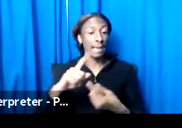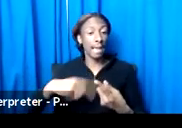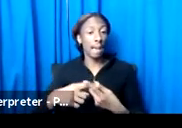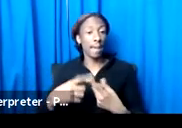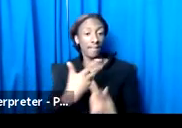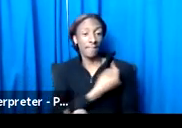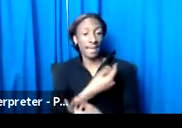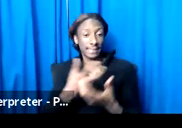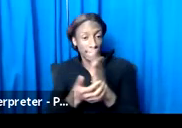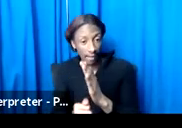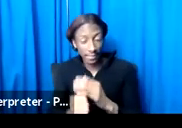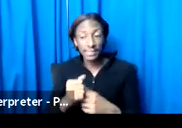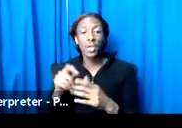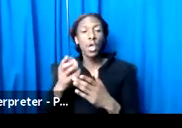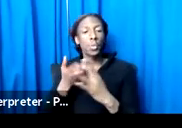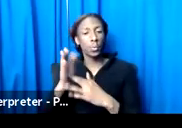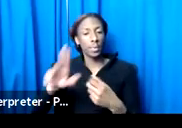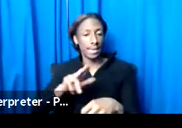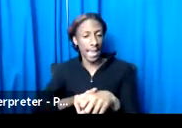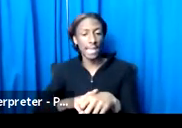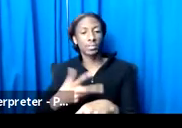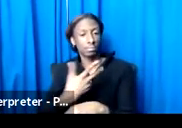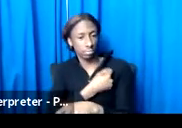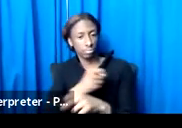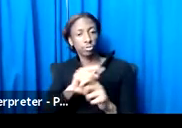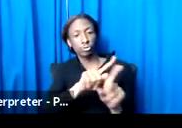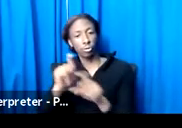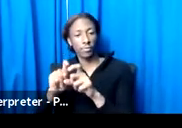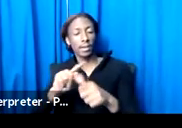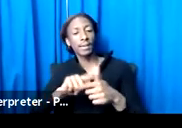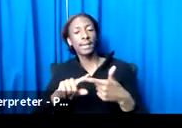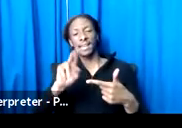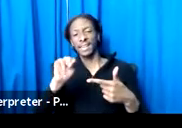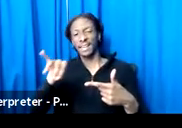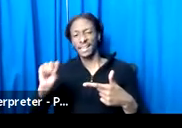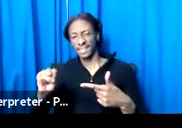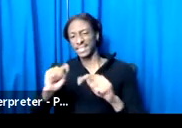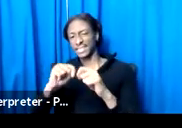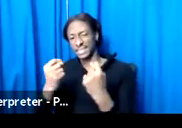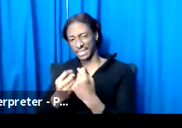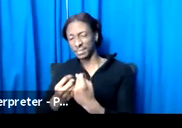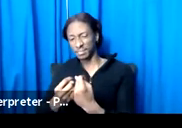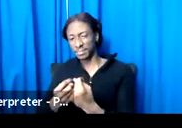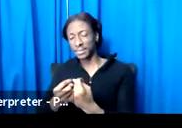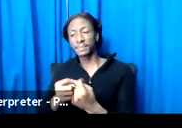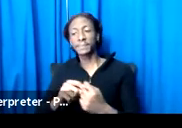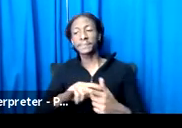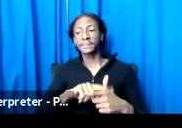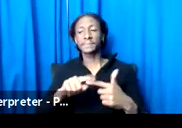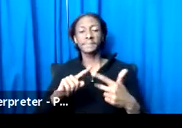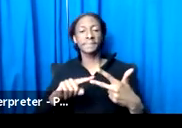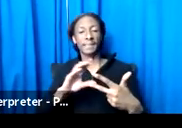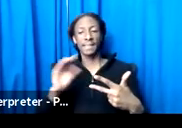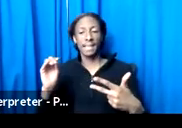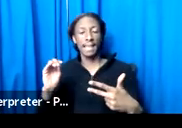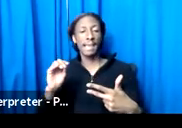National Immunization Survey, the NIS Teens version of the National Immunization Survey, and from